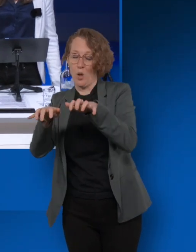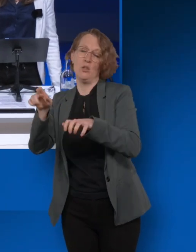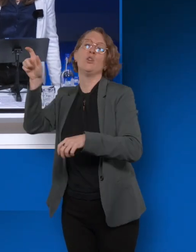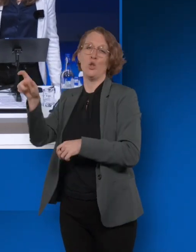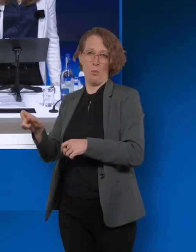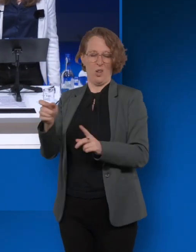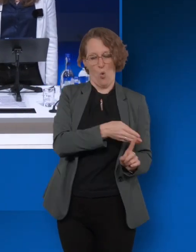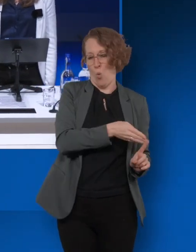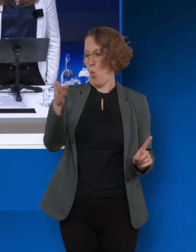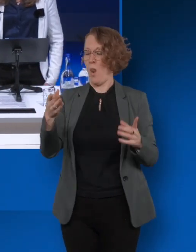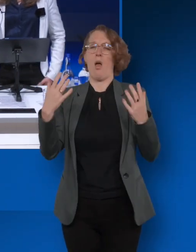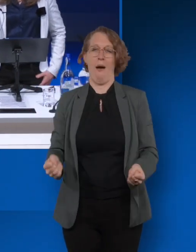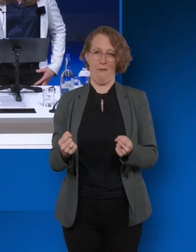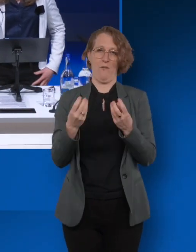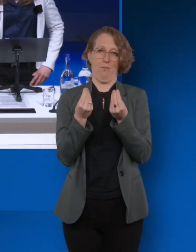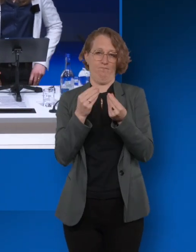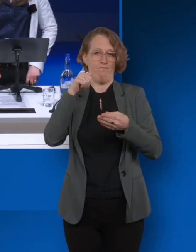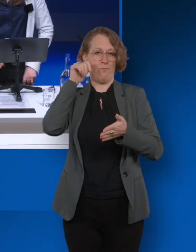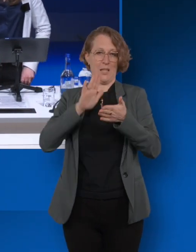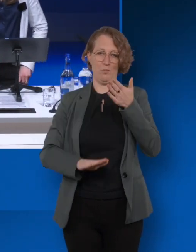animals, and then up to humans.